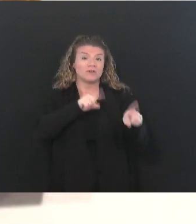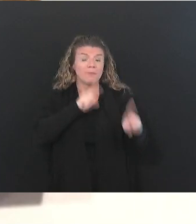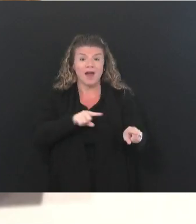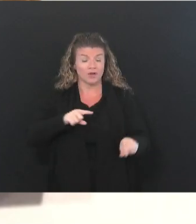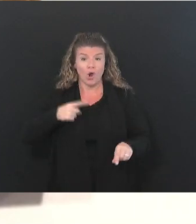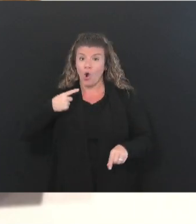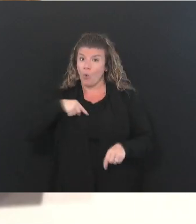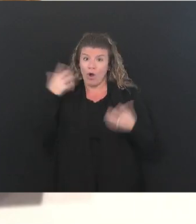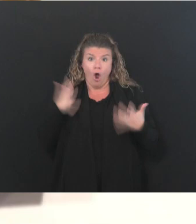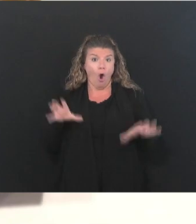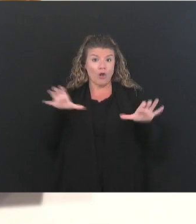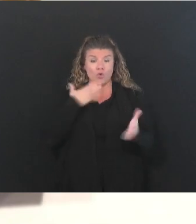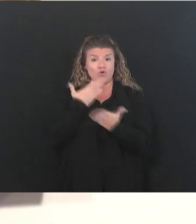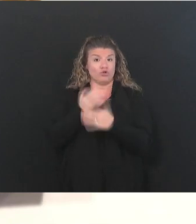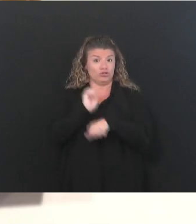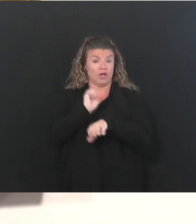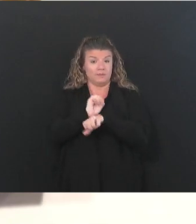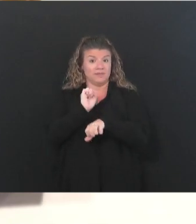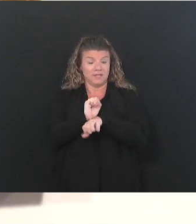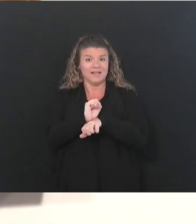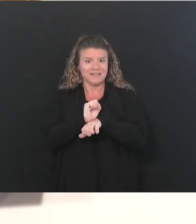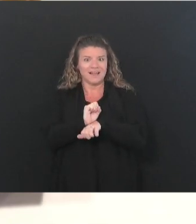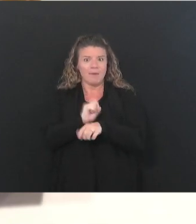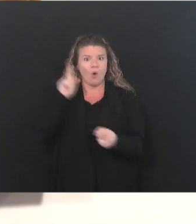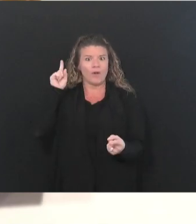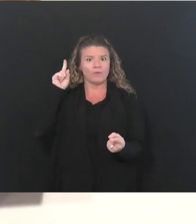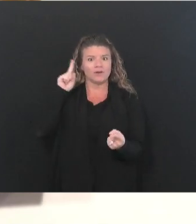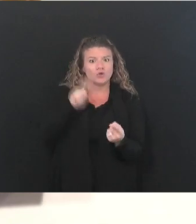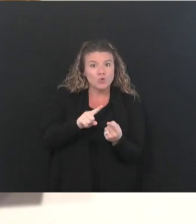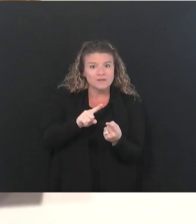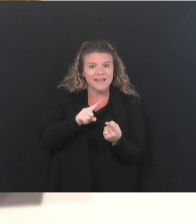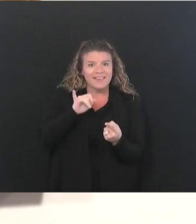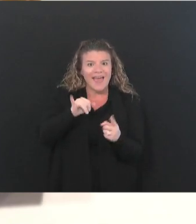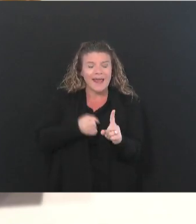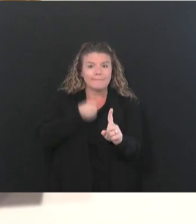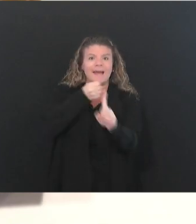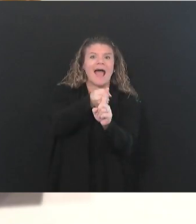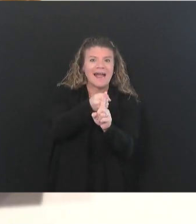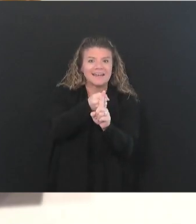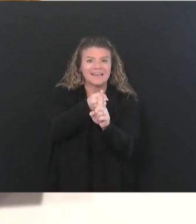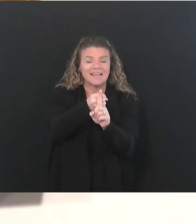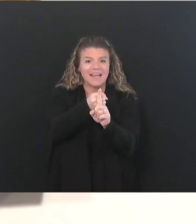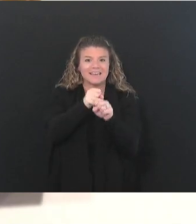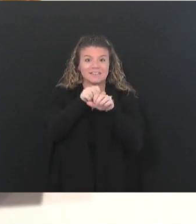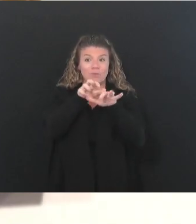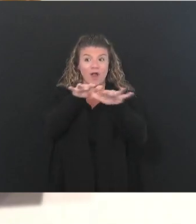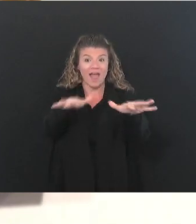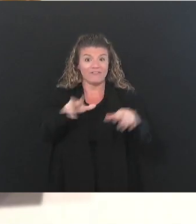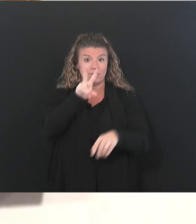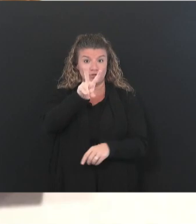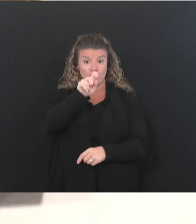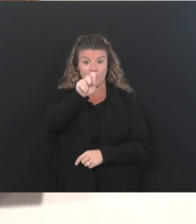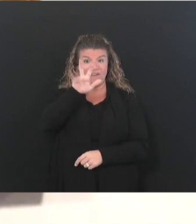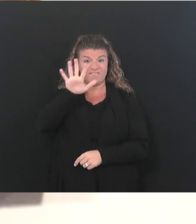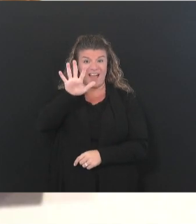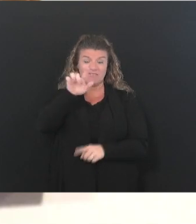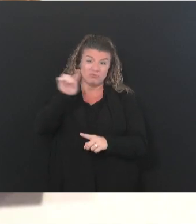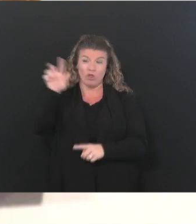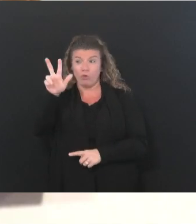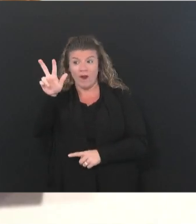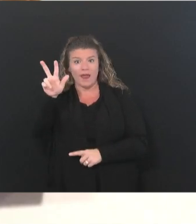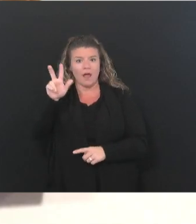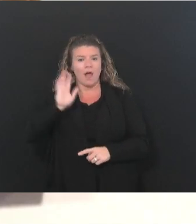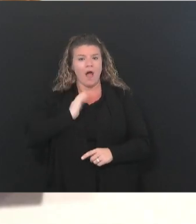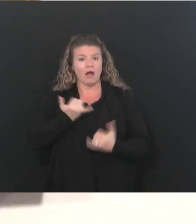that. So by reducing that infectivity ratio from 2.5 to 3 down below